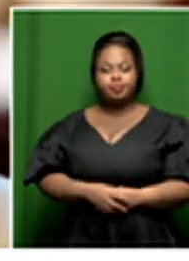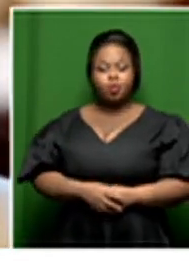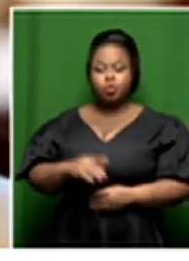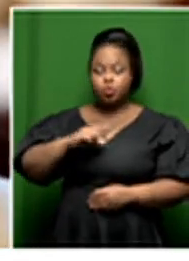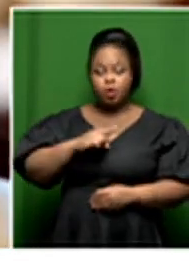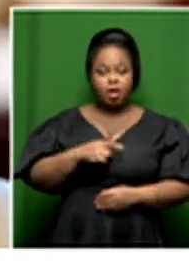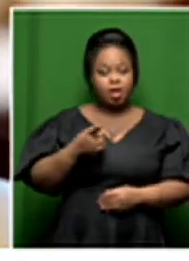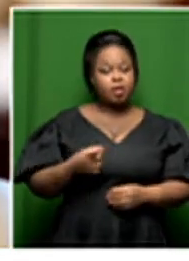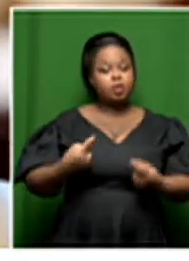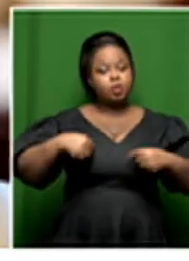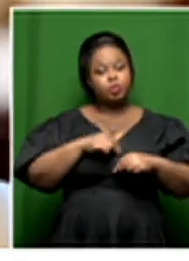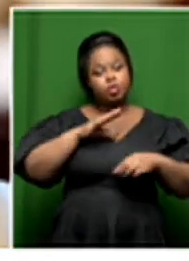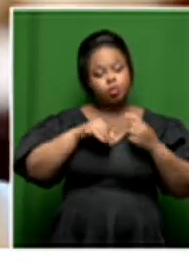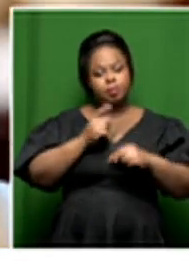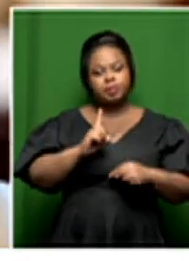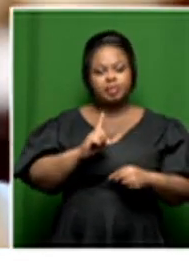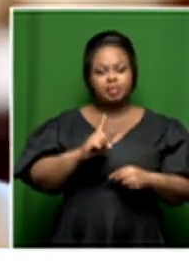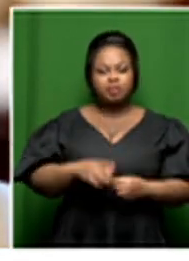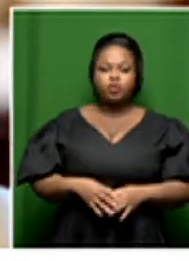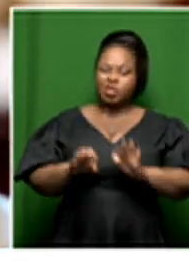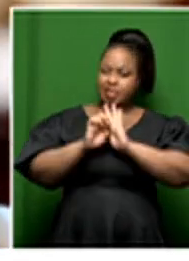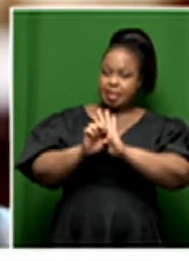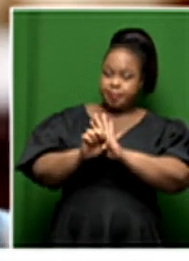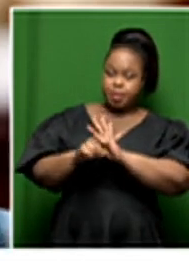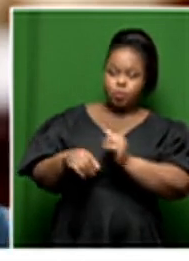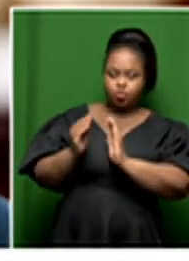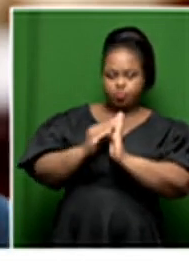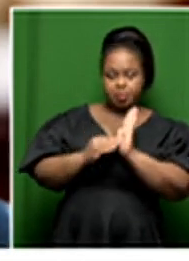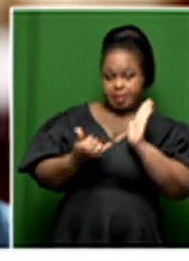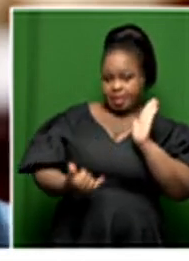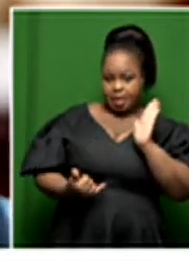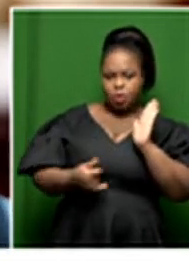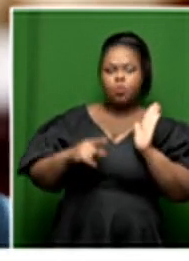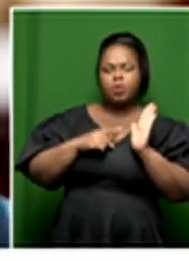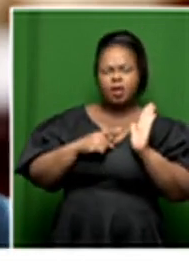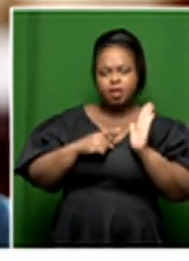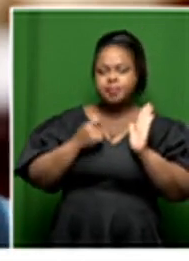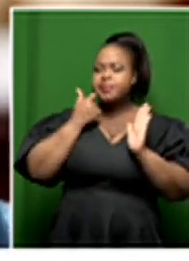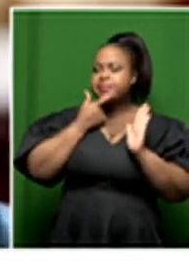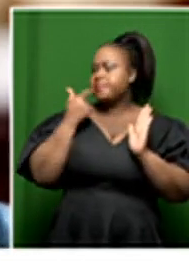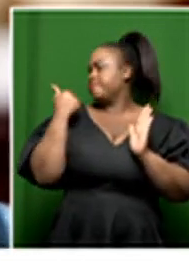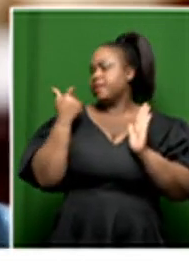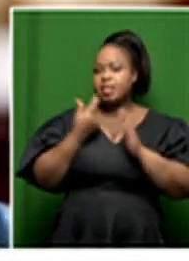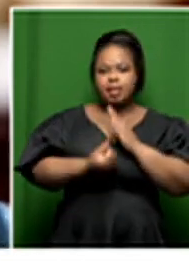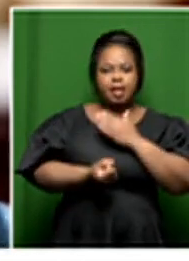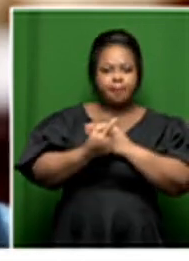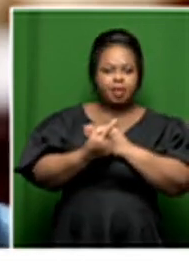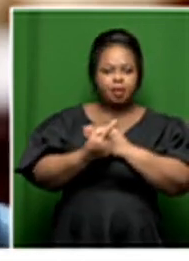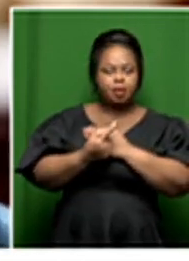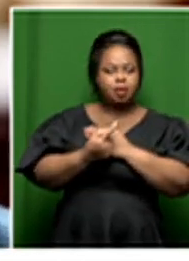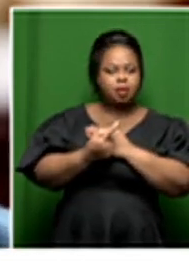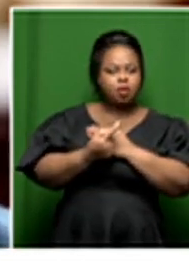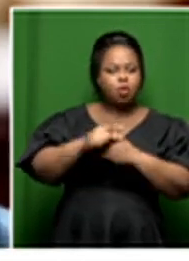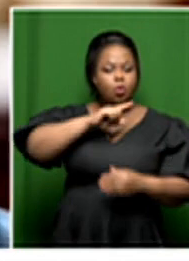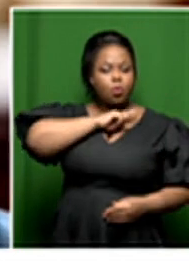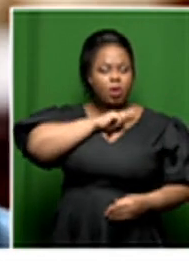When one talks about the examples that you've just listed, we're talking about very, very recent ones, where there have now